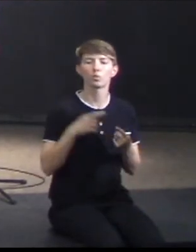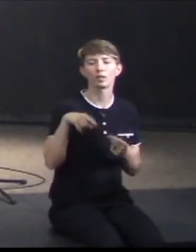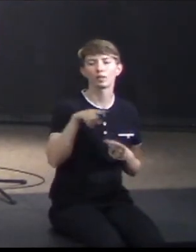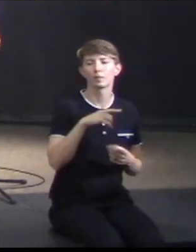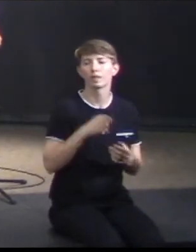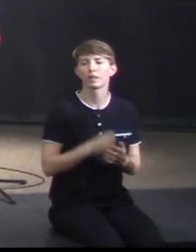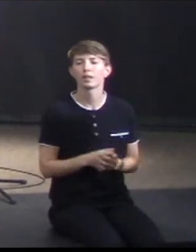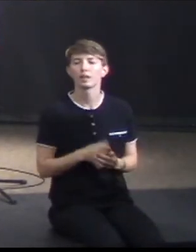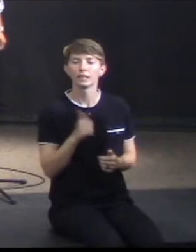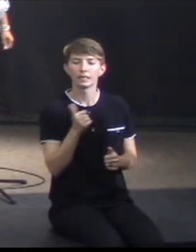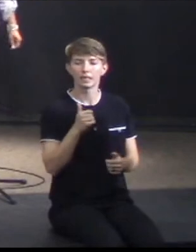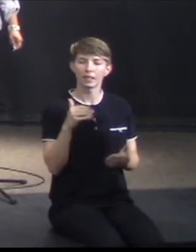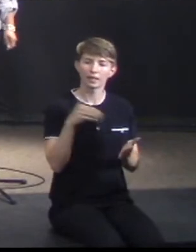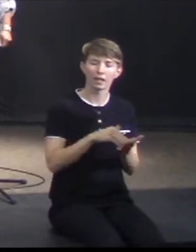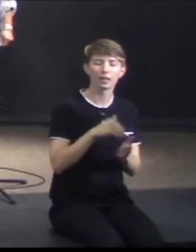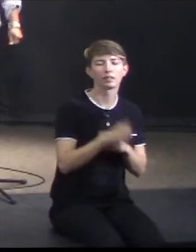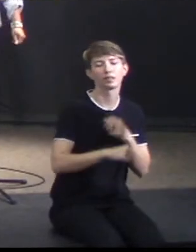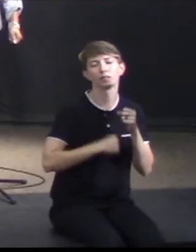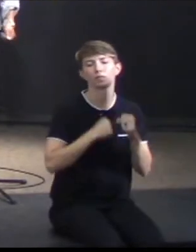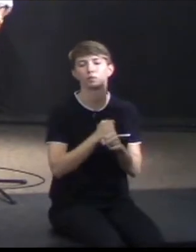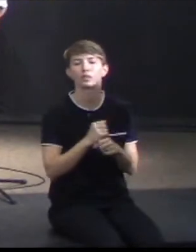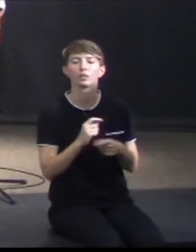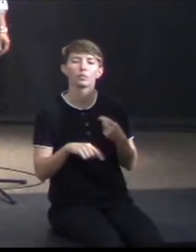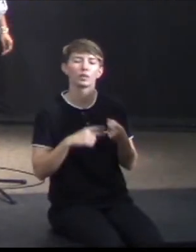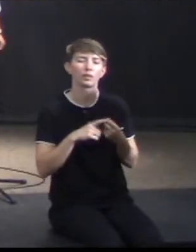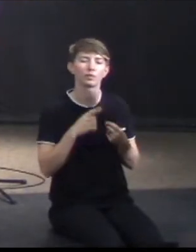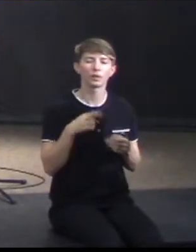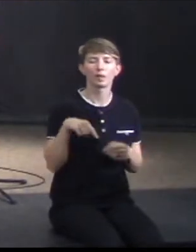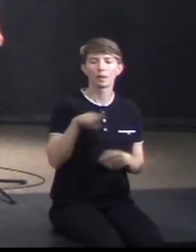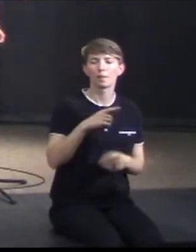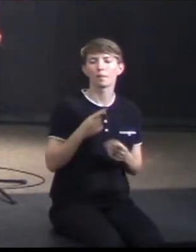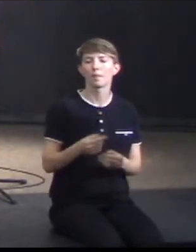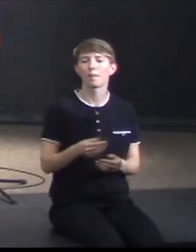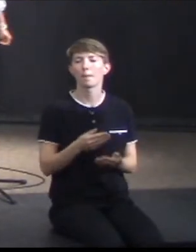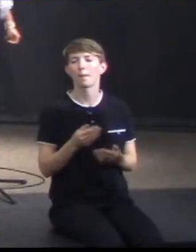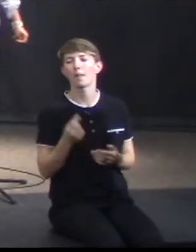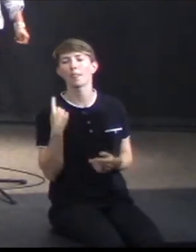Been there 10,000 years.